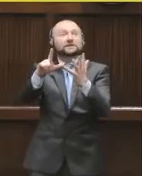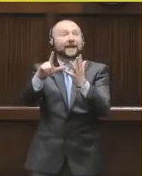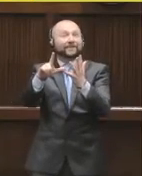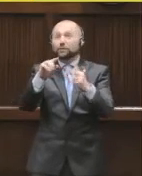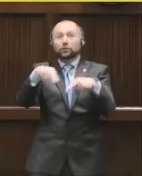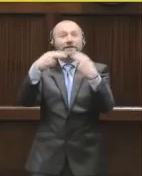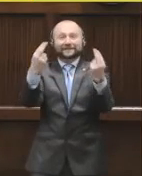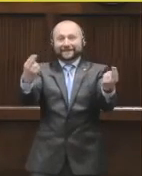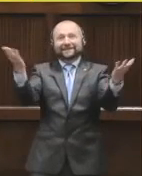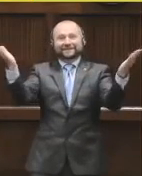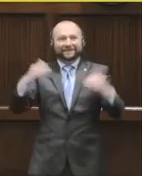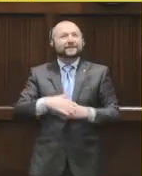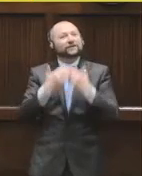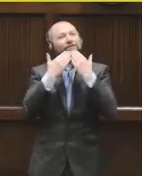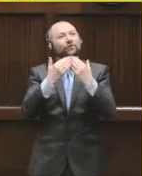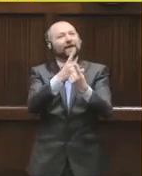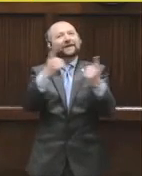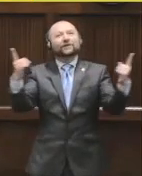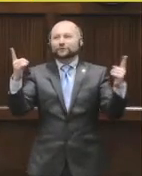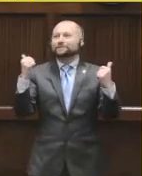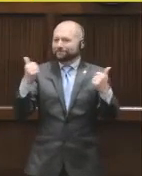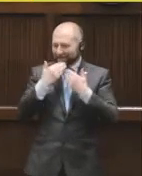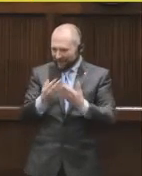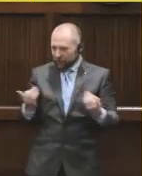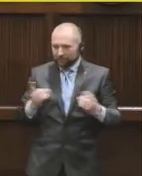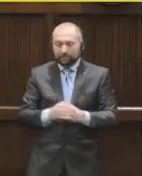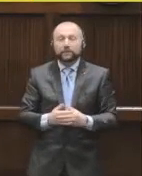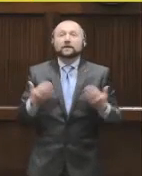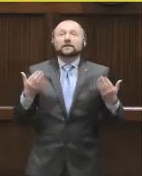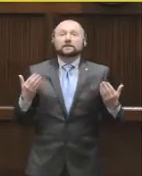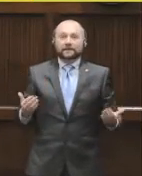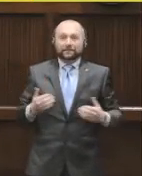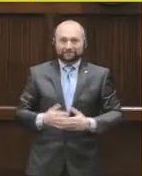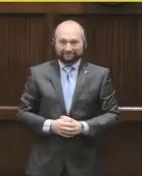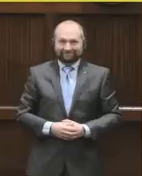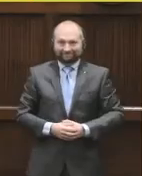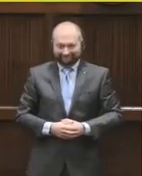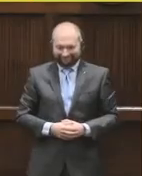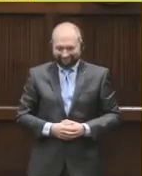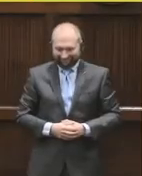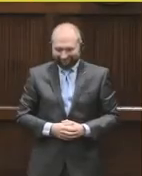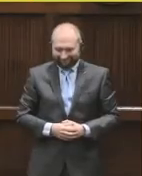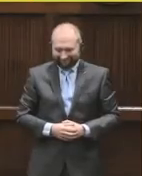didn't need it. Thanks for your cooperation. Now.